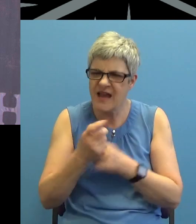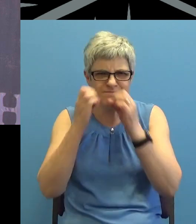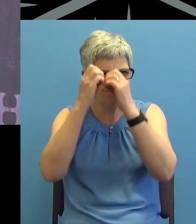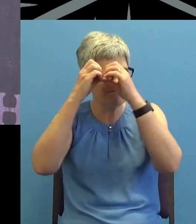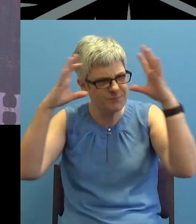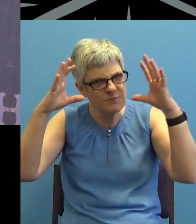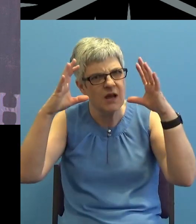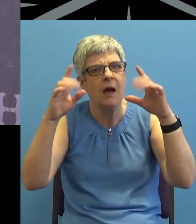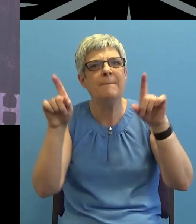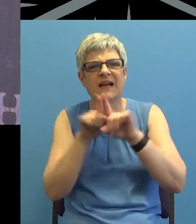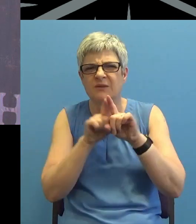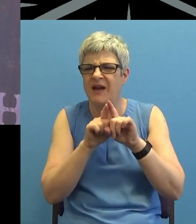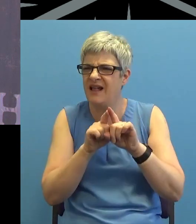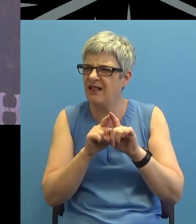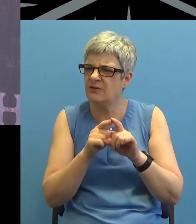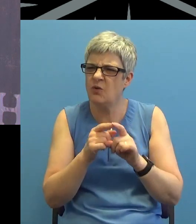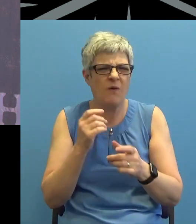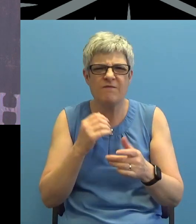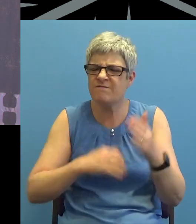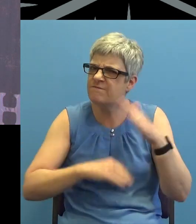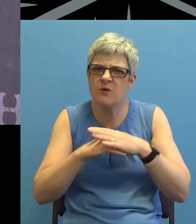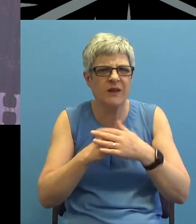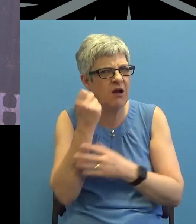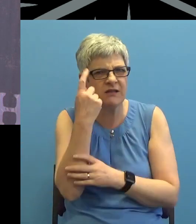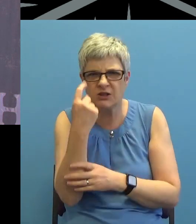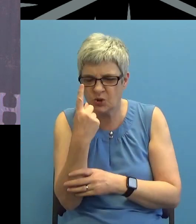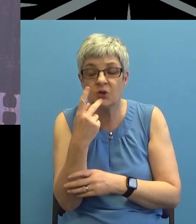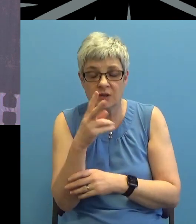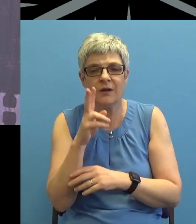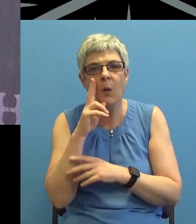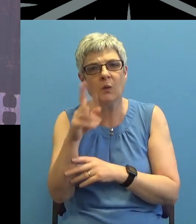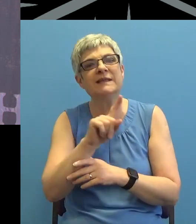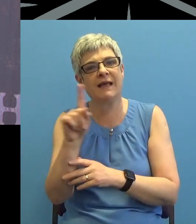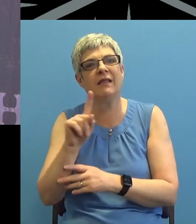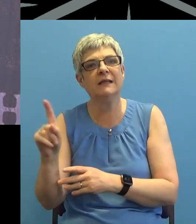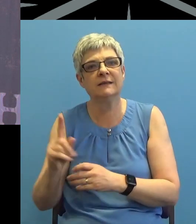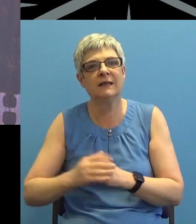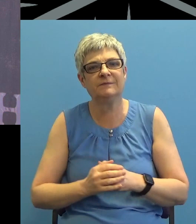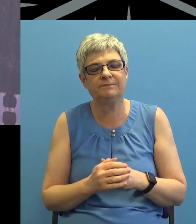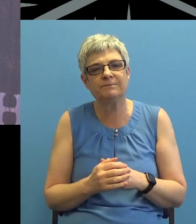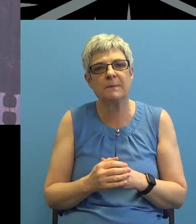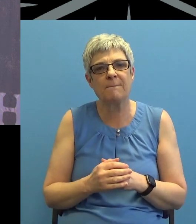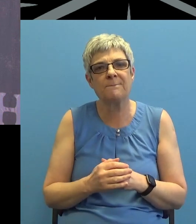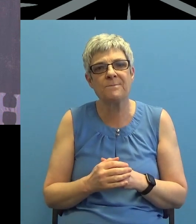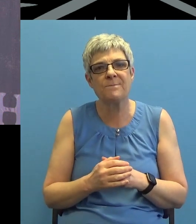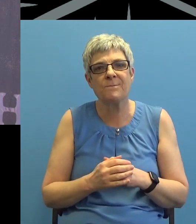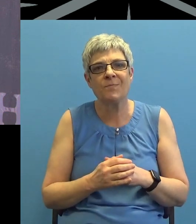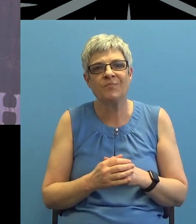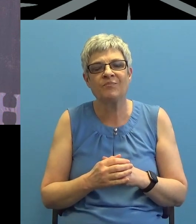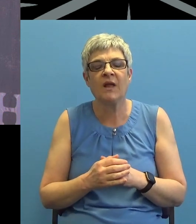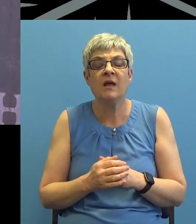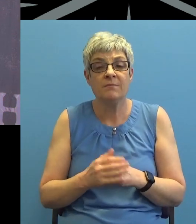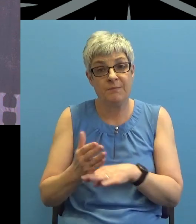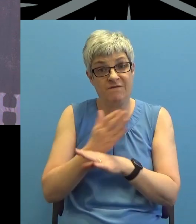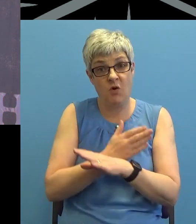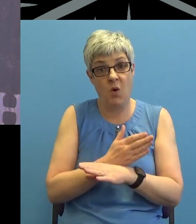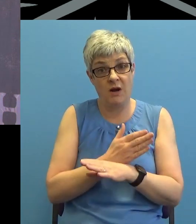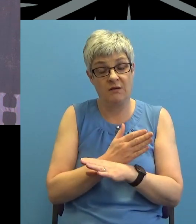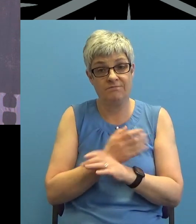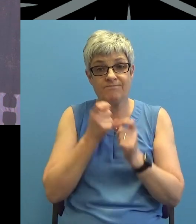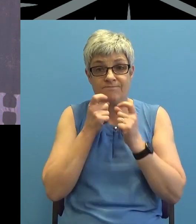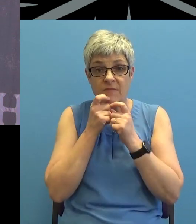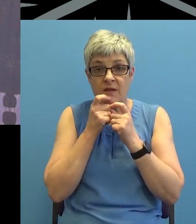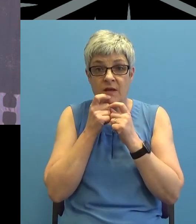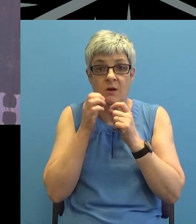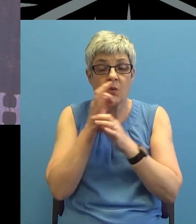but also an event of great misunderstanding, as we shall see in our service later. But before that, our call